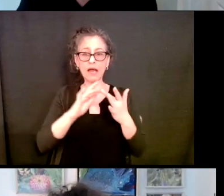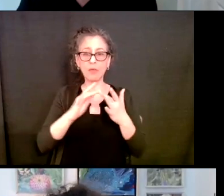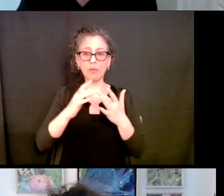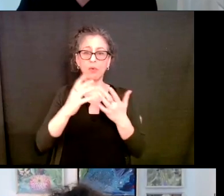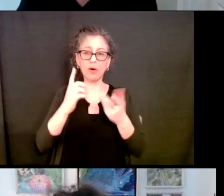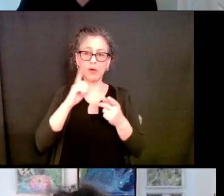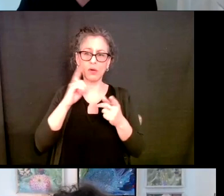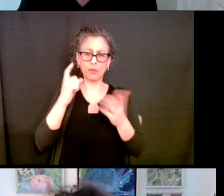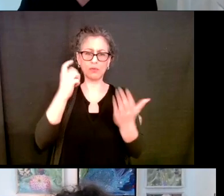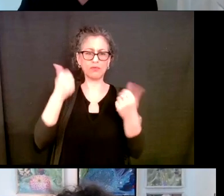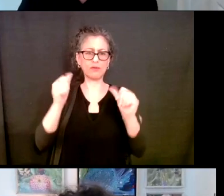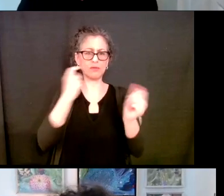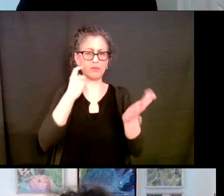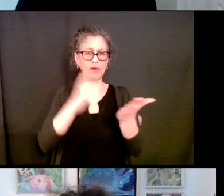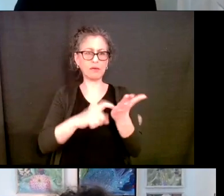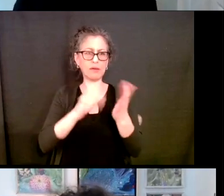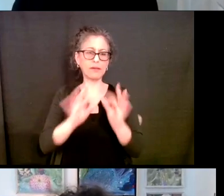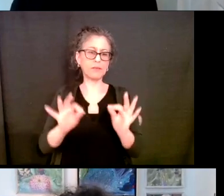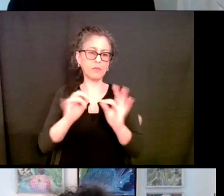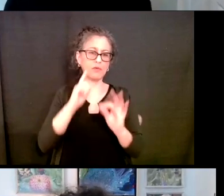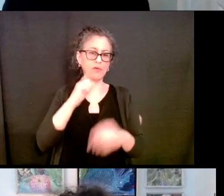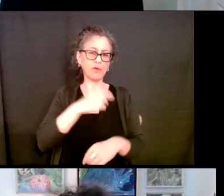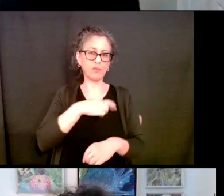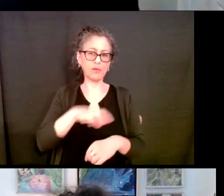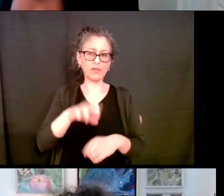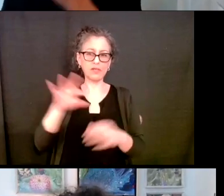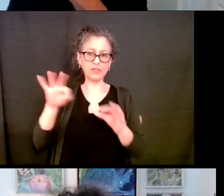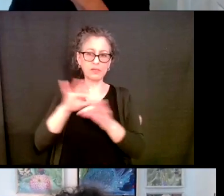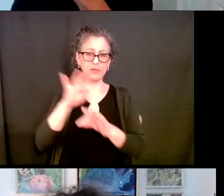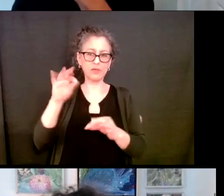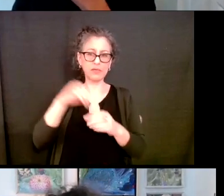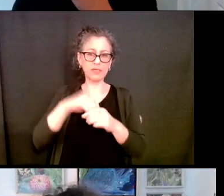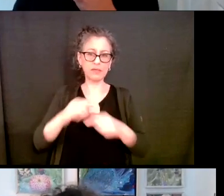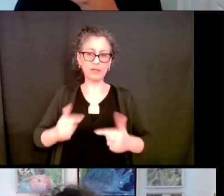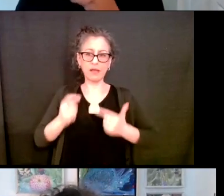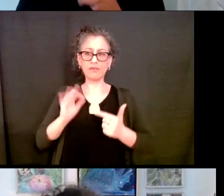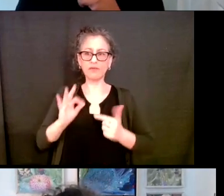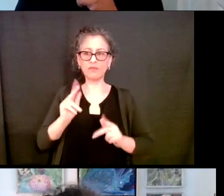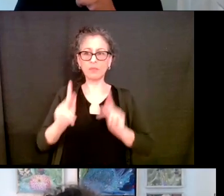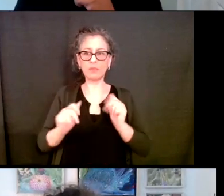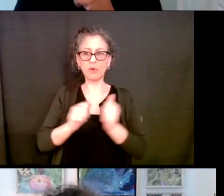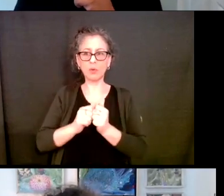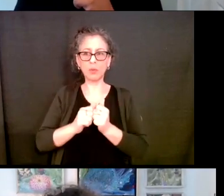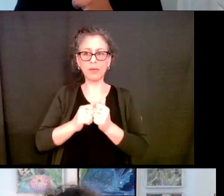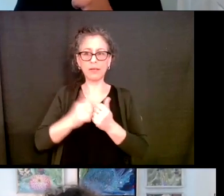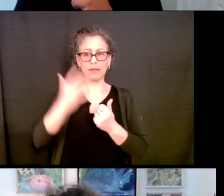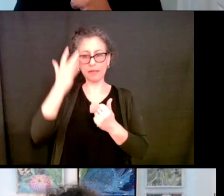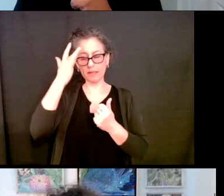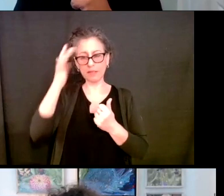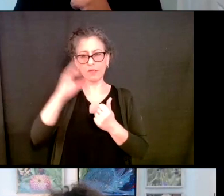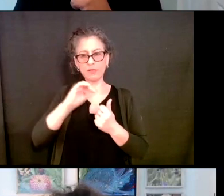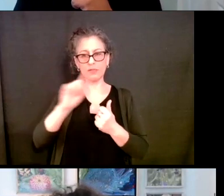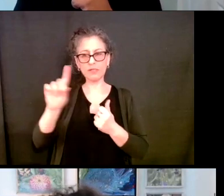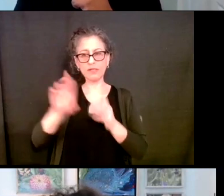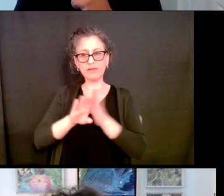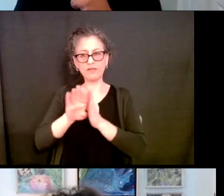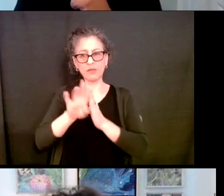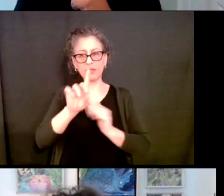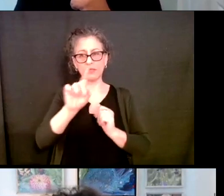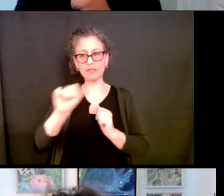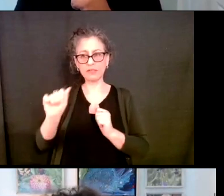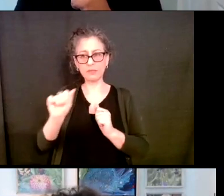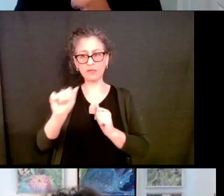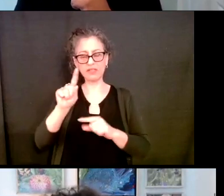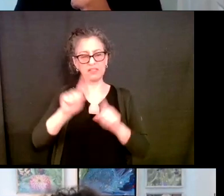of the importance of religion and spirituality in the lives of people with intellectual and developmental disabilities across